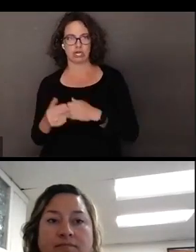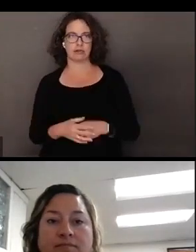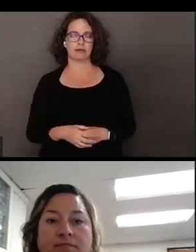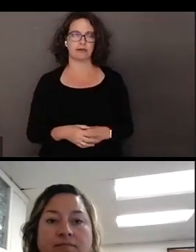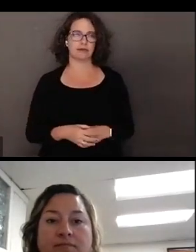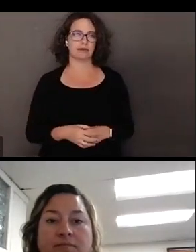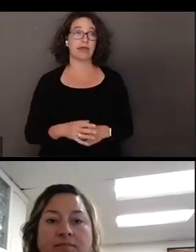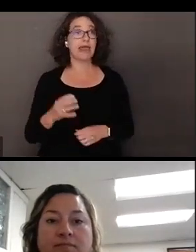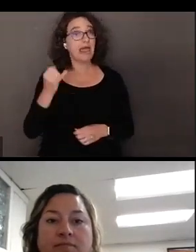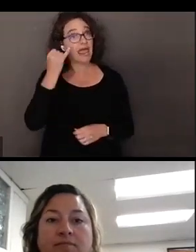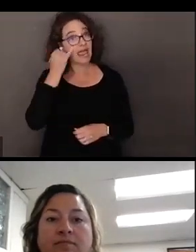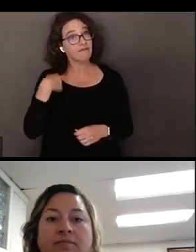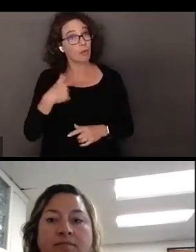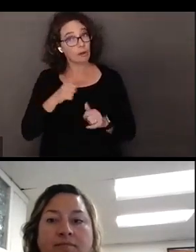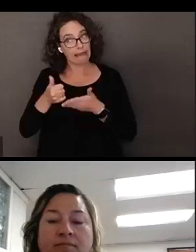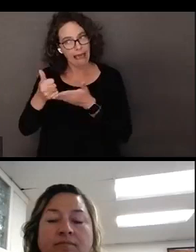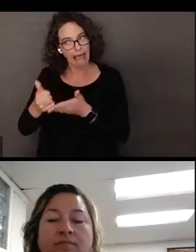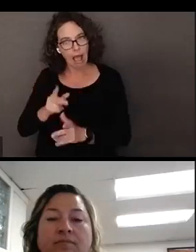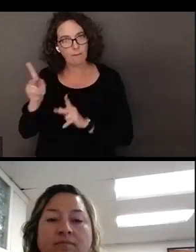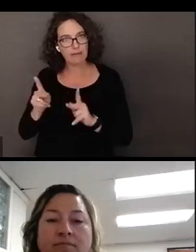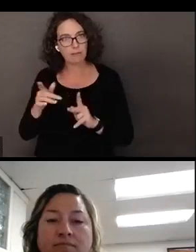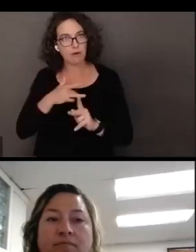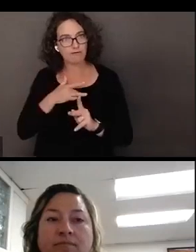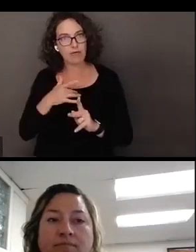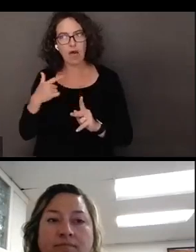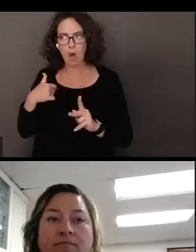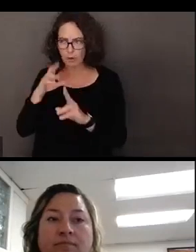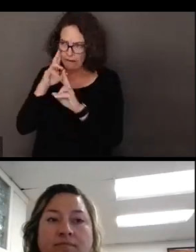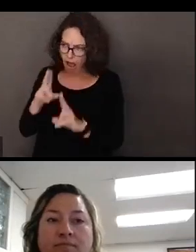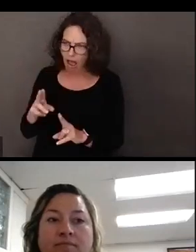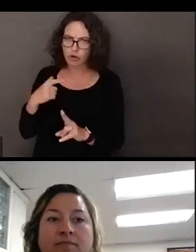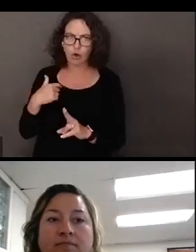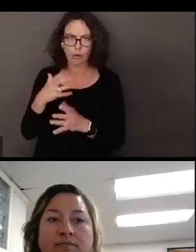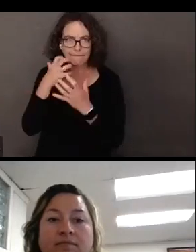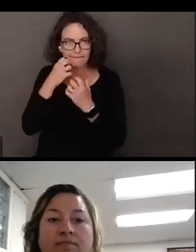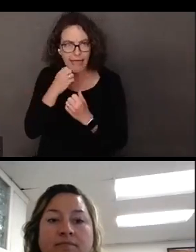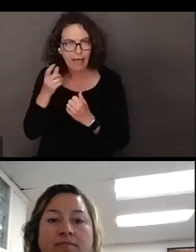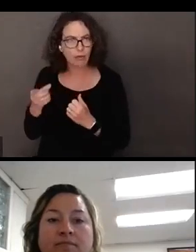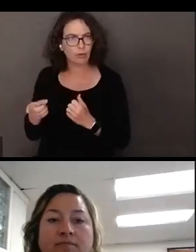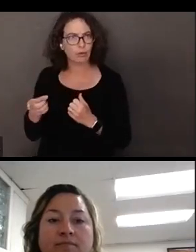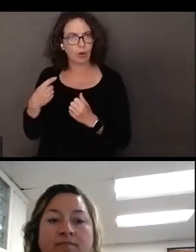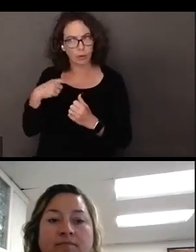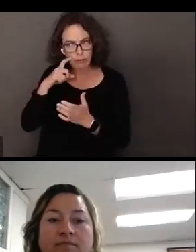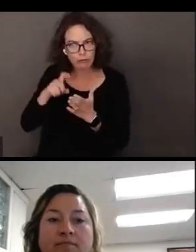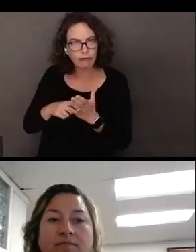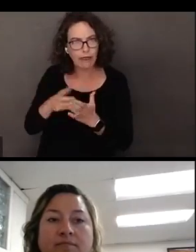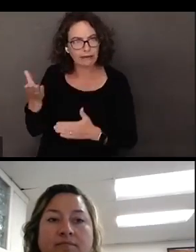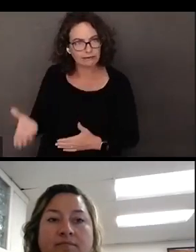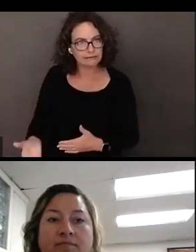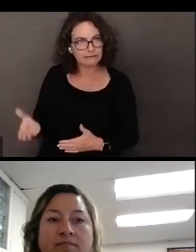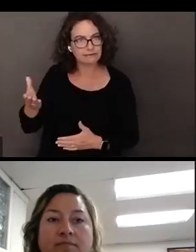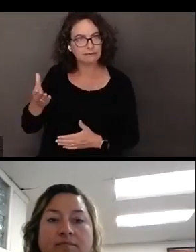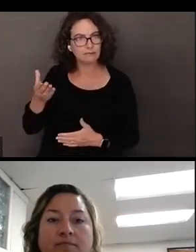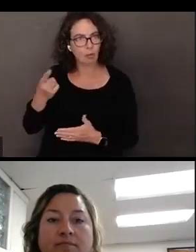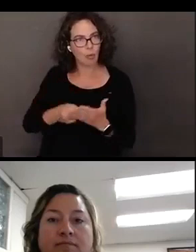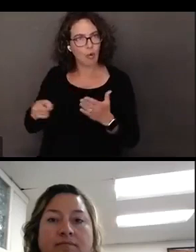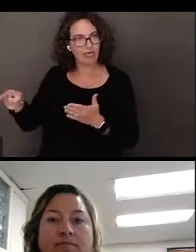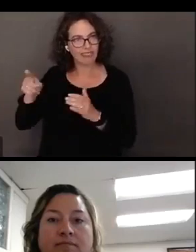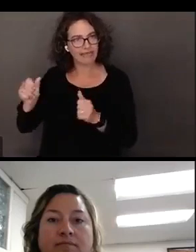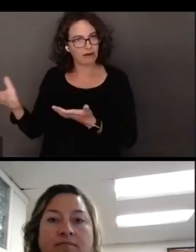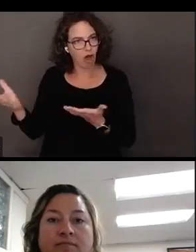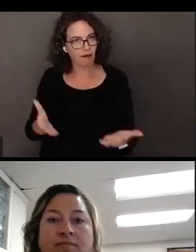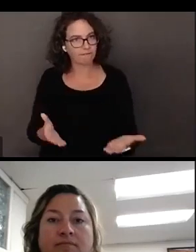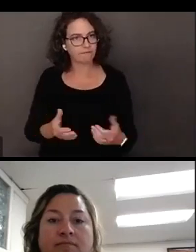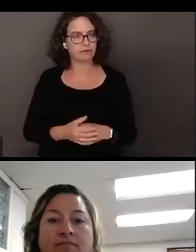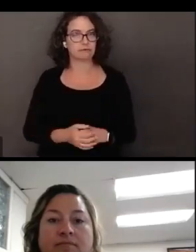to feel valued, to let them know that we honor who they are, we recognize their contributions, what they have to offer, and